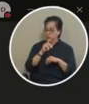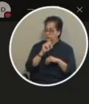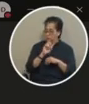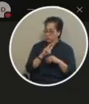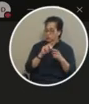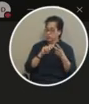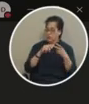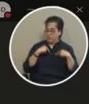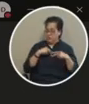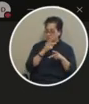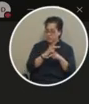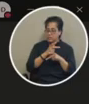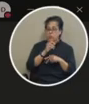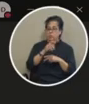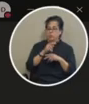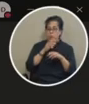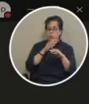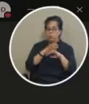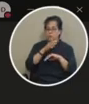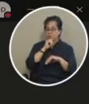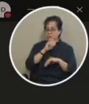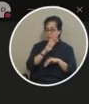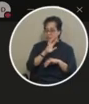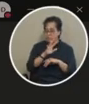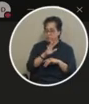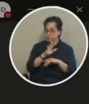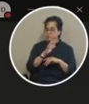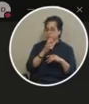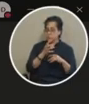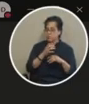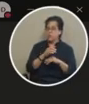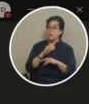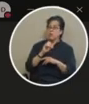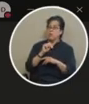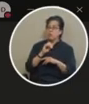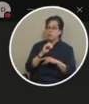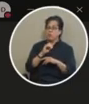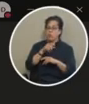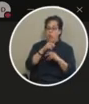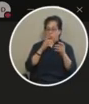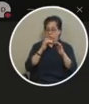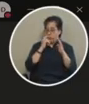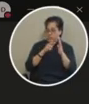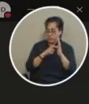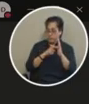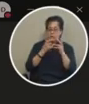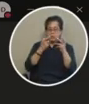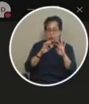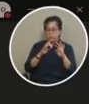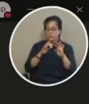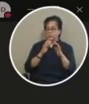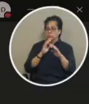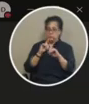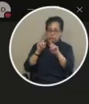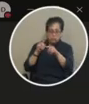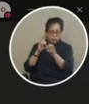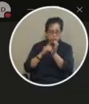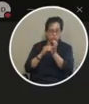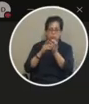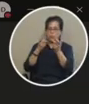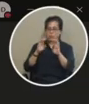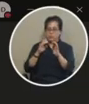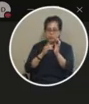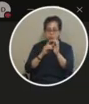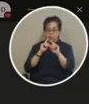professional, or they're those over 65 with the fever. So they've already been identified. They've already gone to their doctor. They've already got a